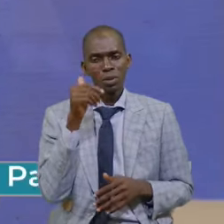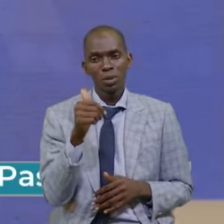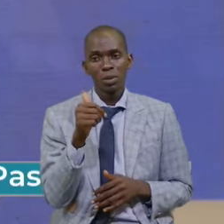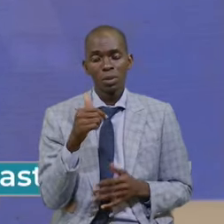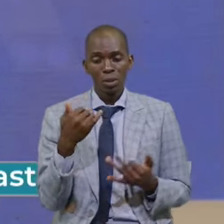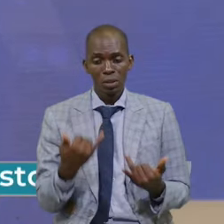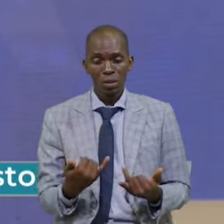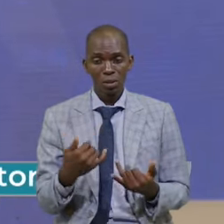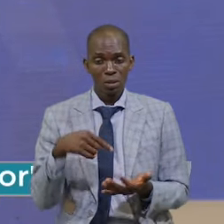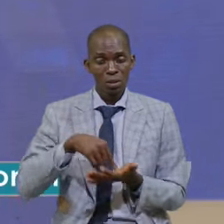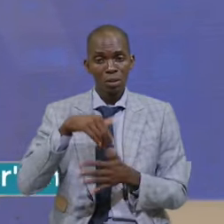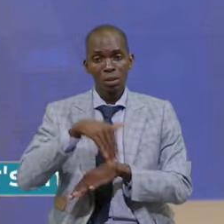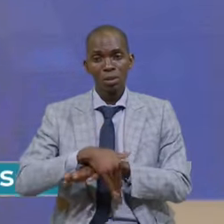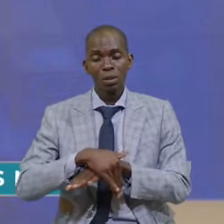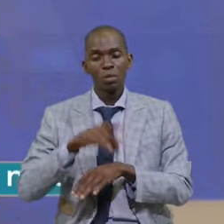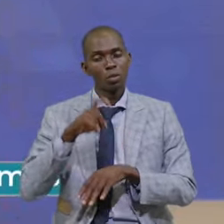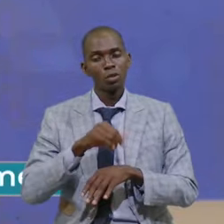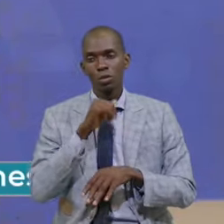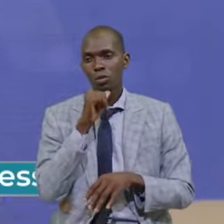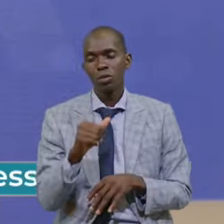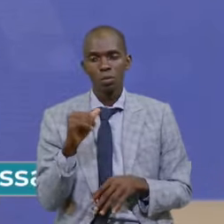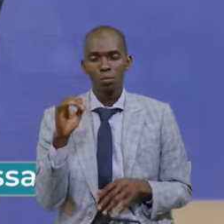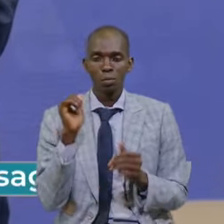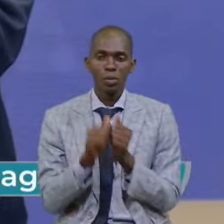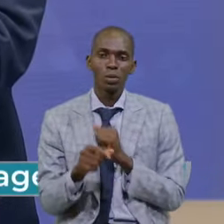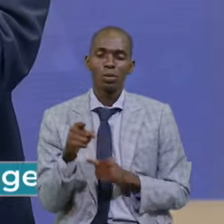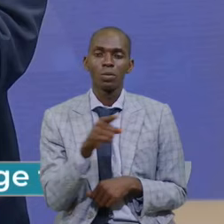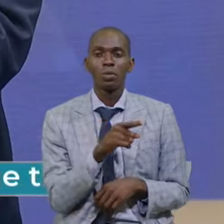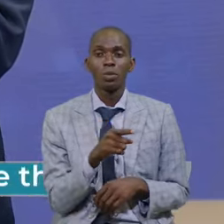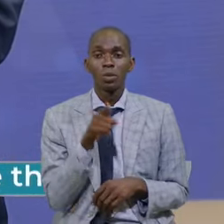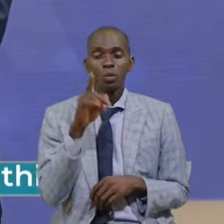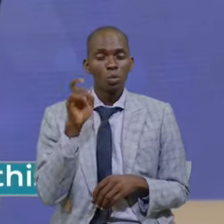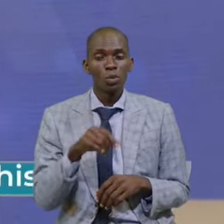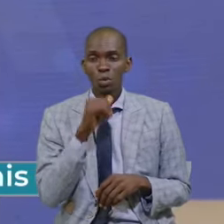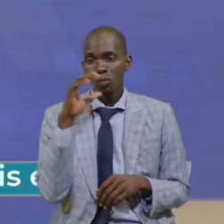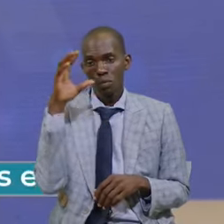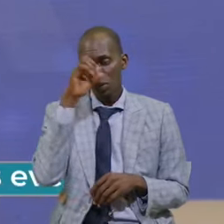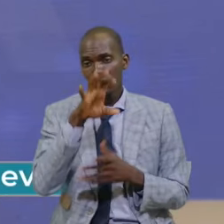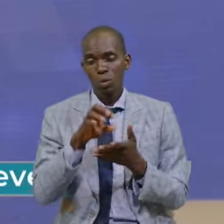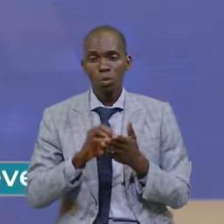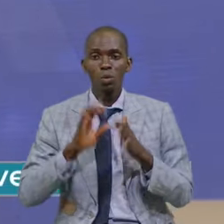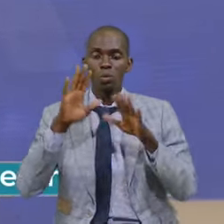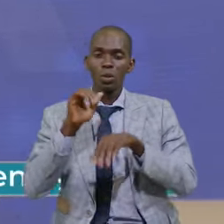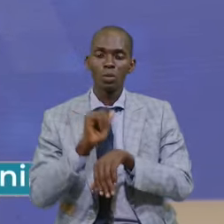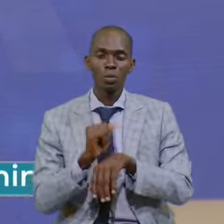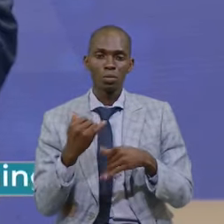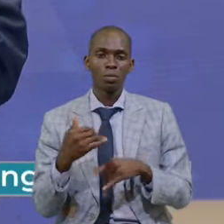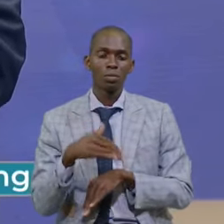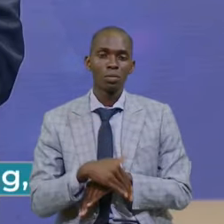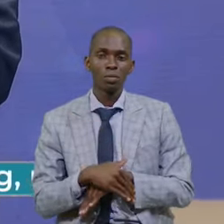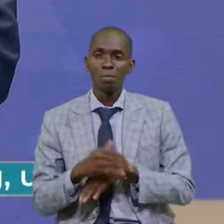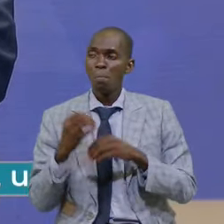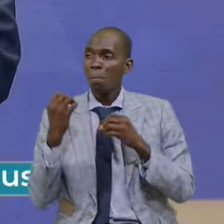unattended to. There's a reason we are having this program. Just one soul alone, heaven